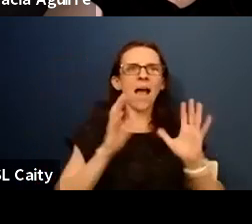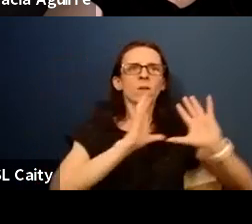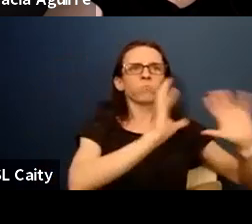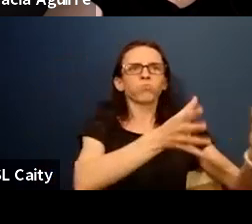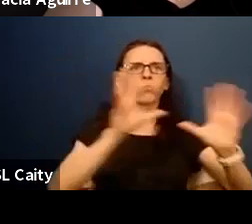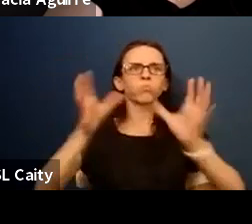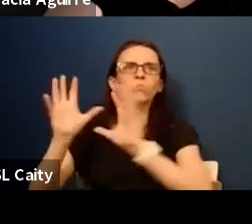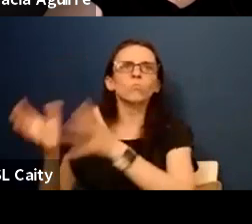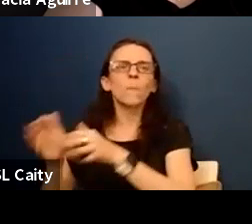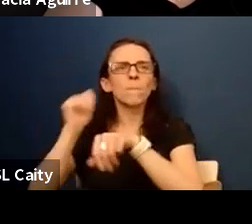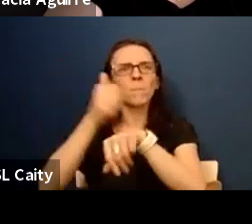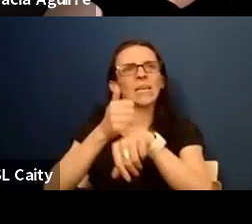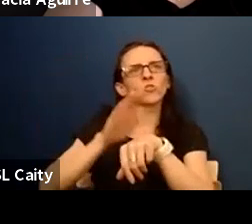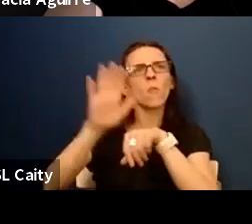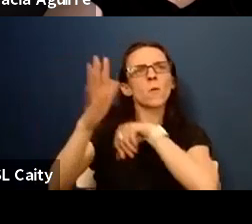by their